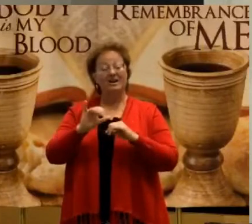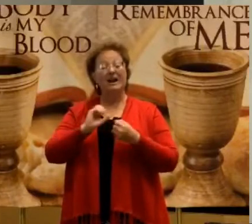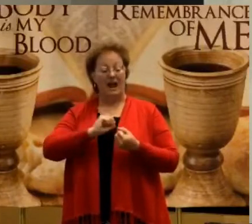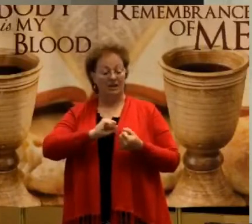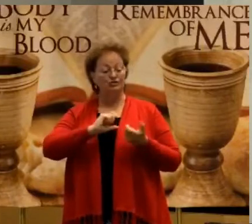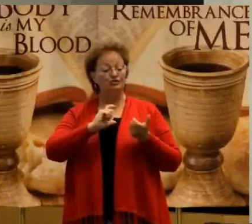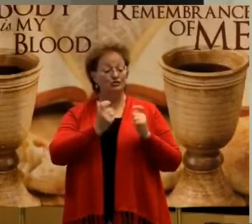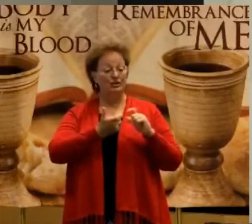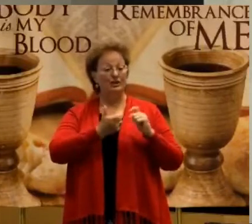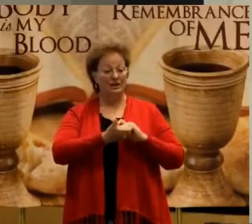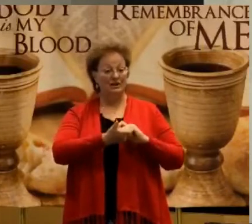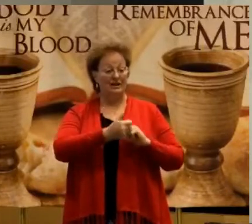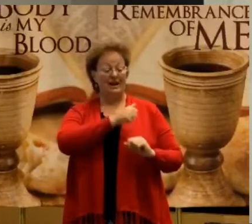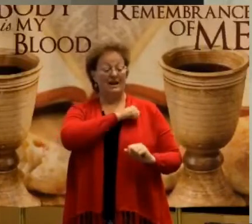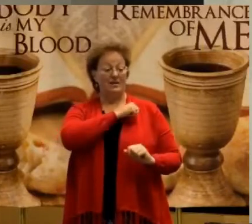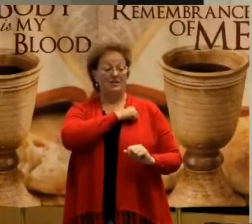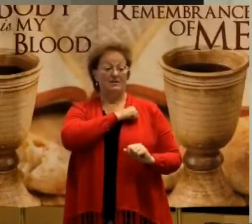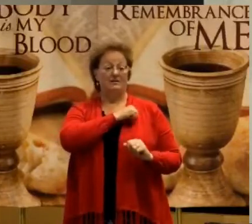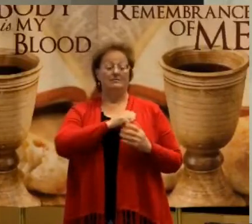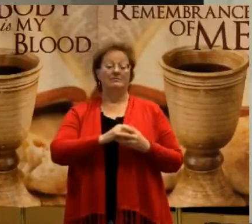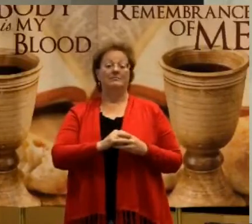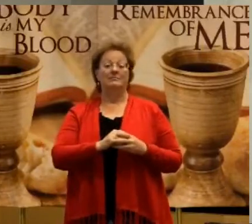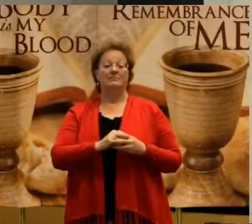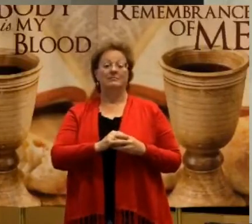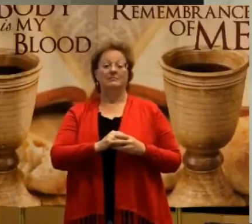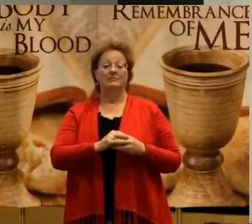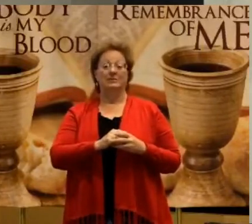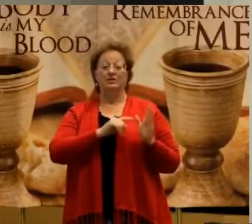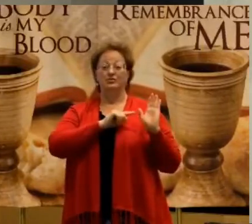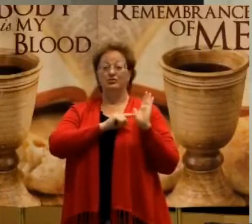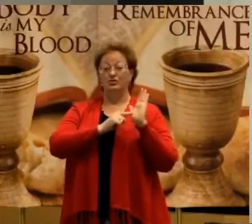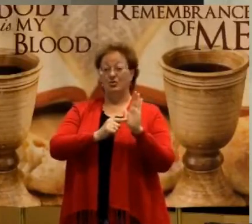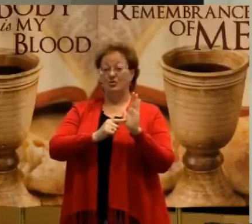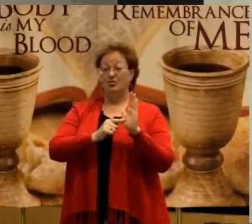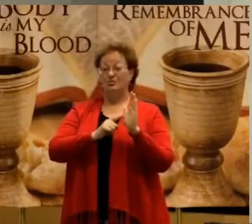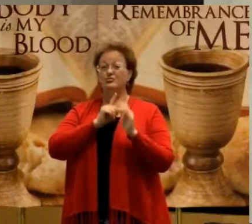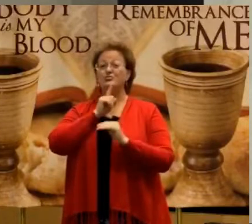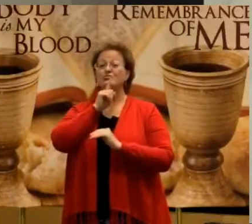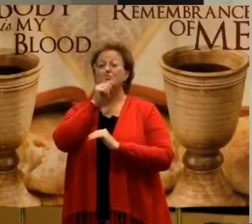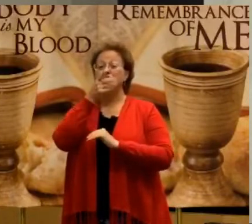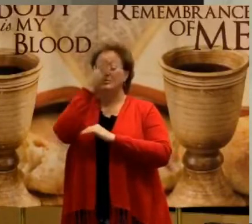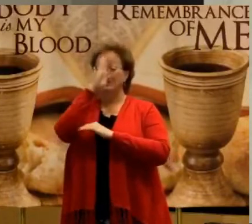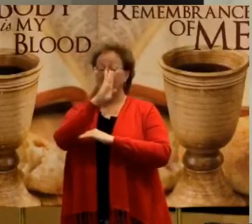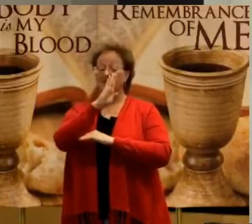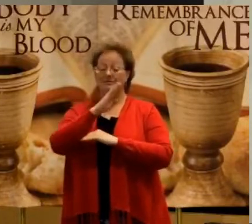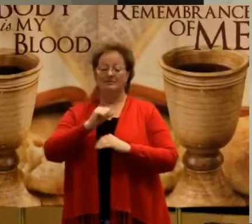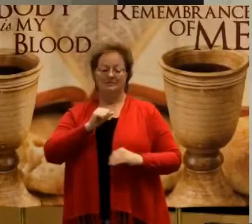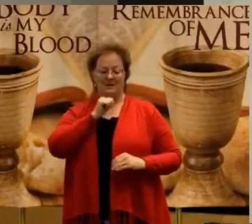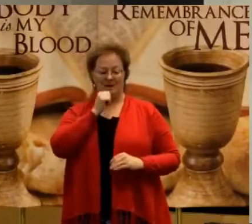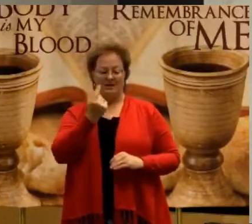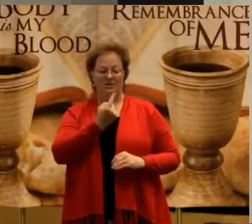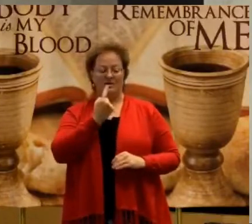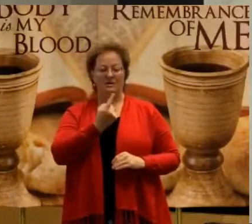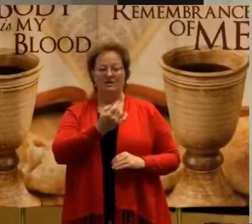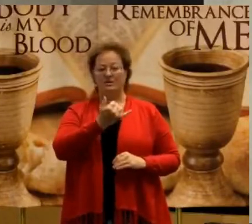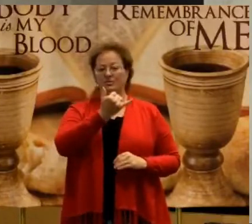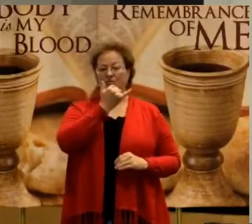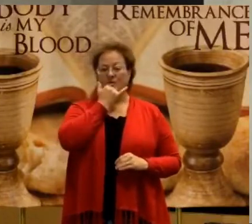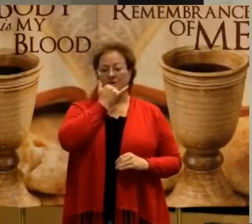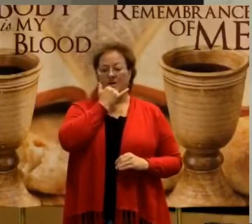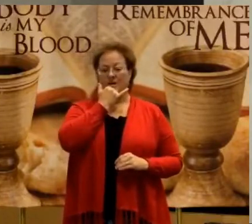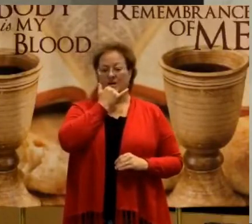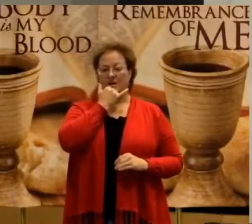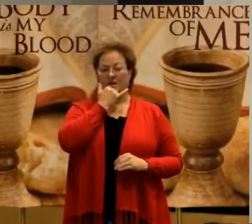too late for Aaron to turn the people back to the one true God, but he didn't. Not only did he take a wrong turn, he